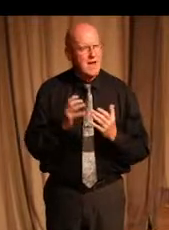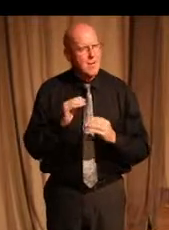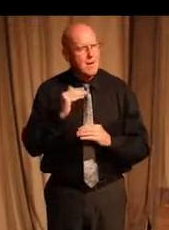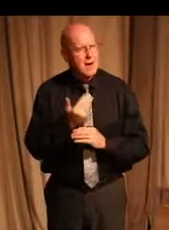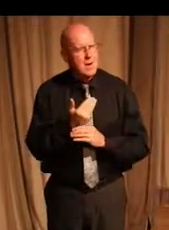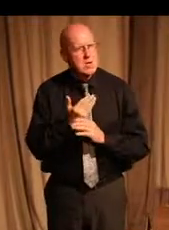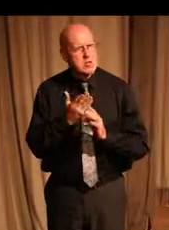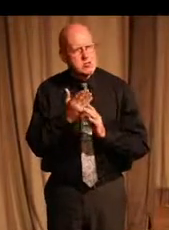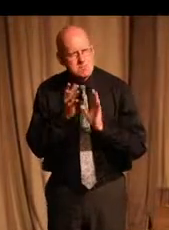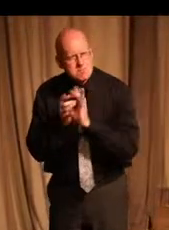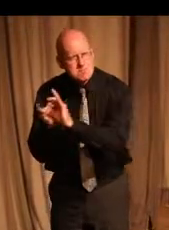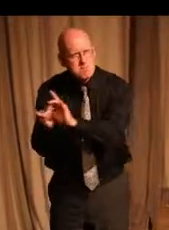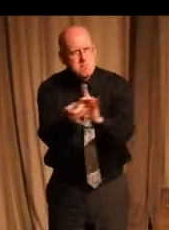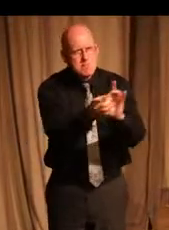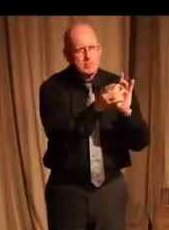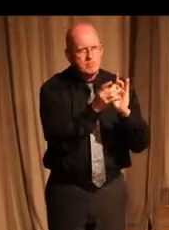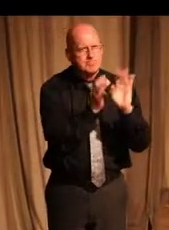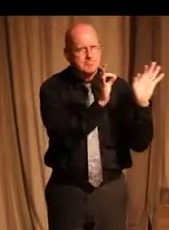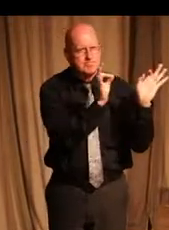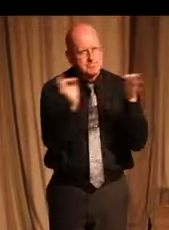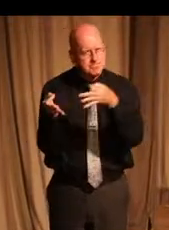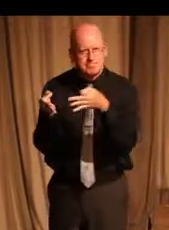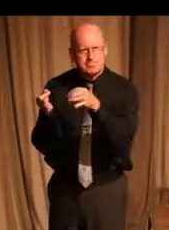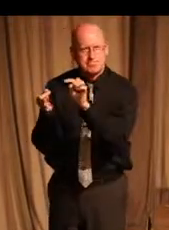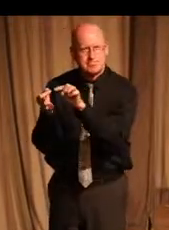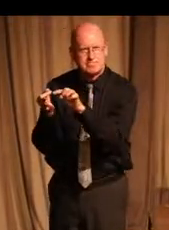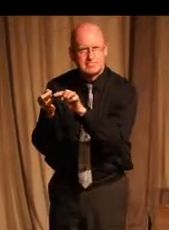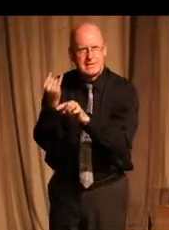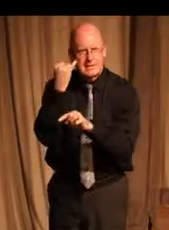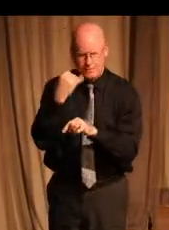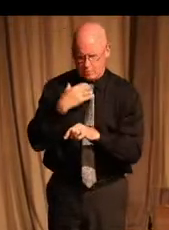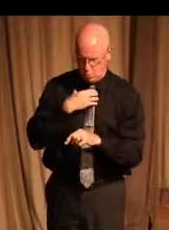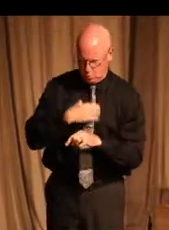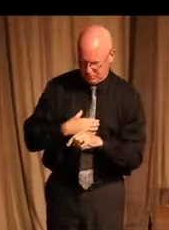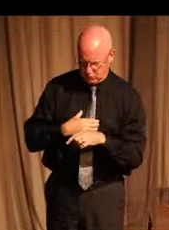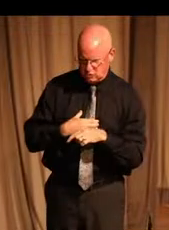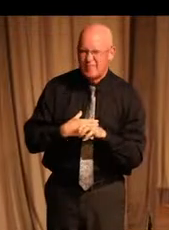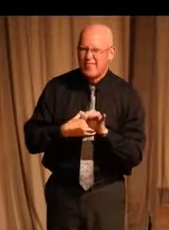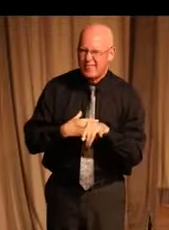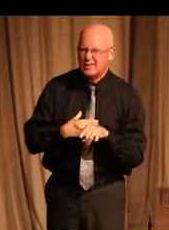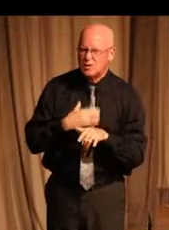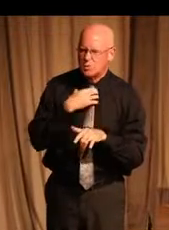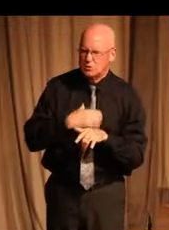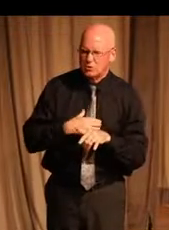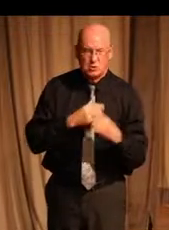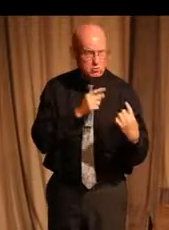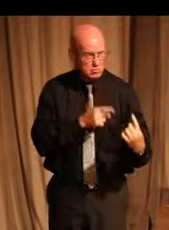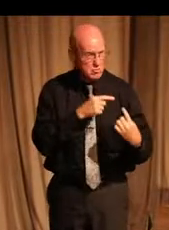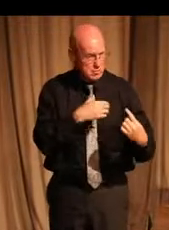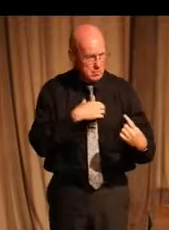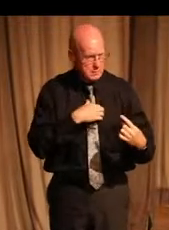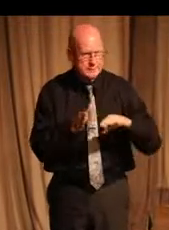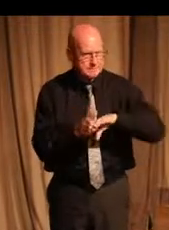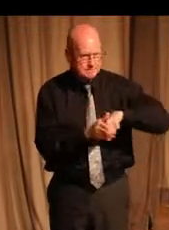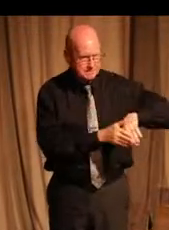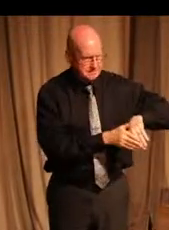our collective focus to go. If I had a wishing well wish, that's what I'd wish for.